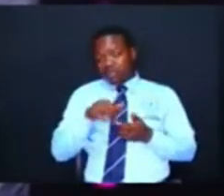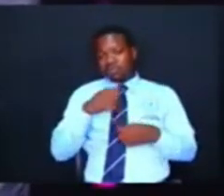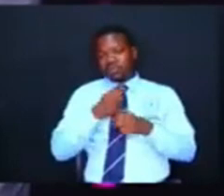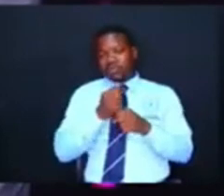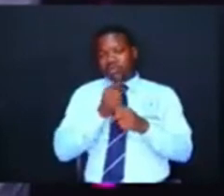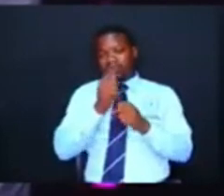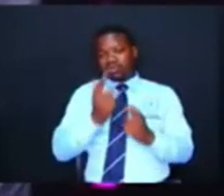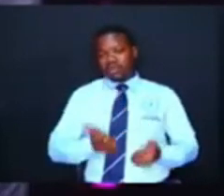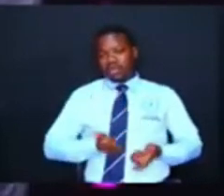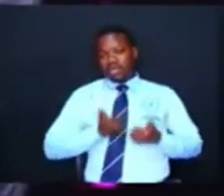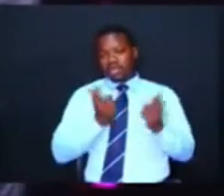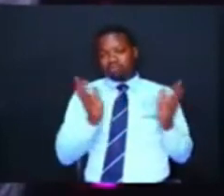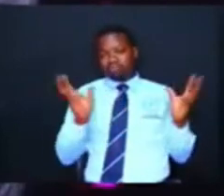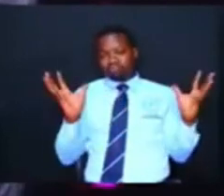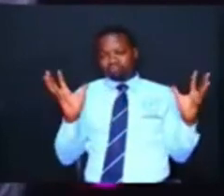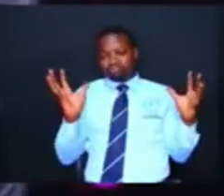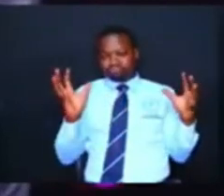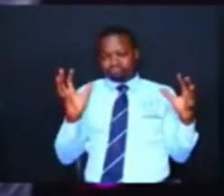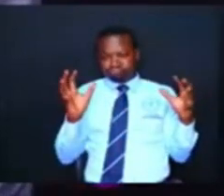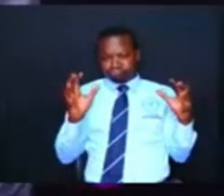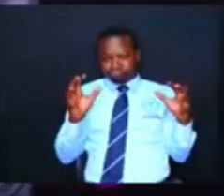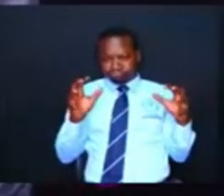suddenly like a trap.